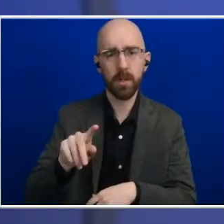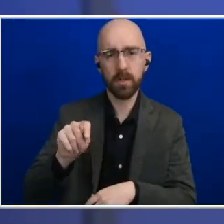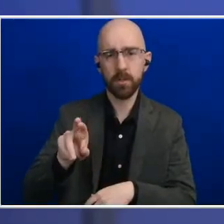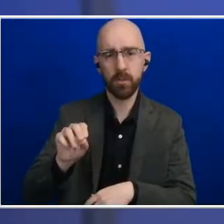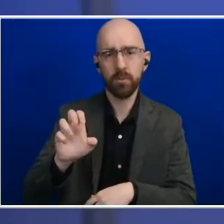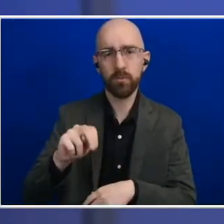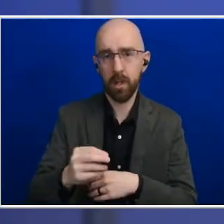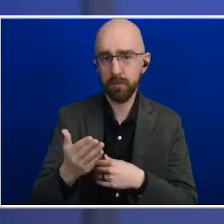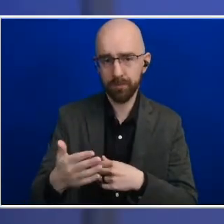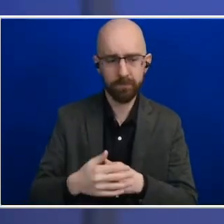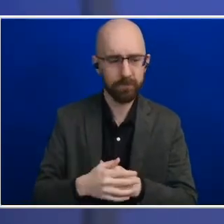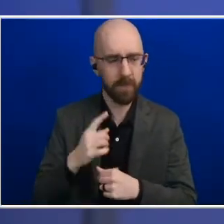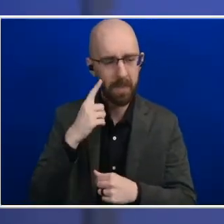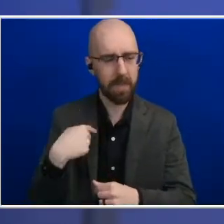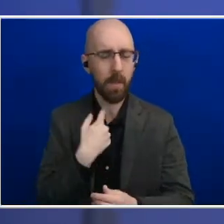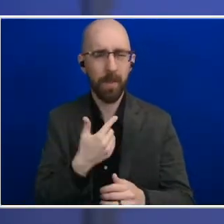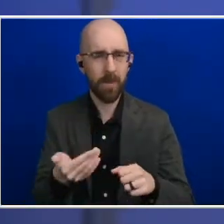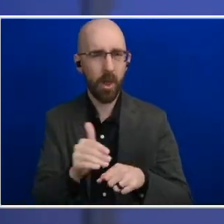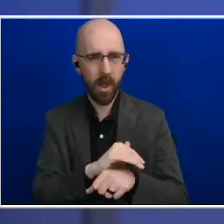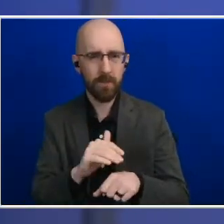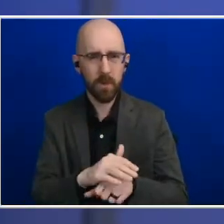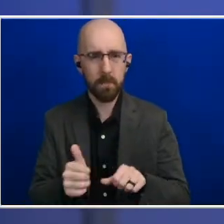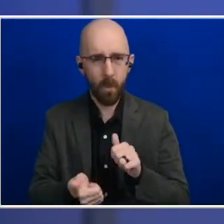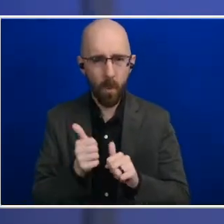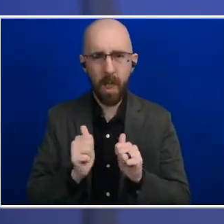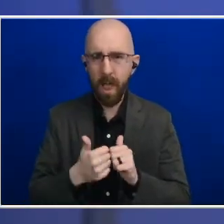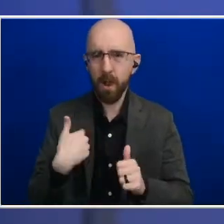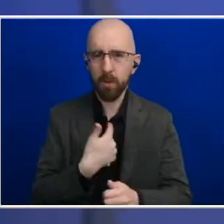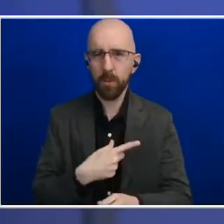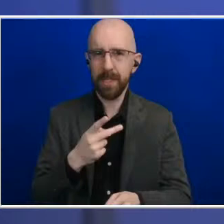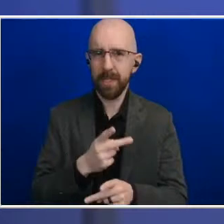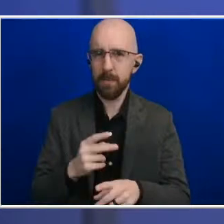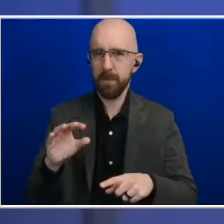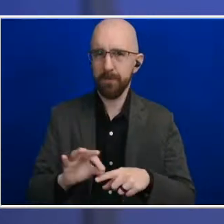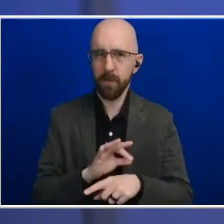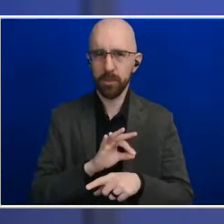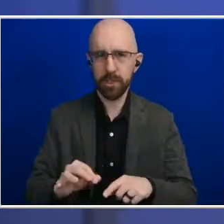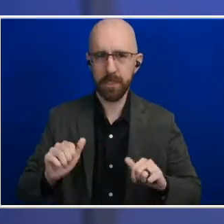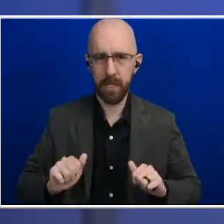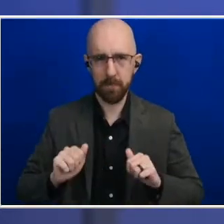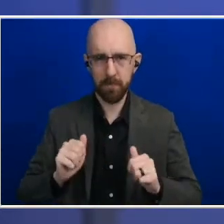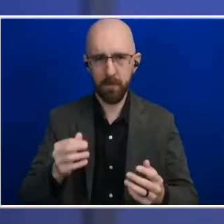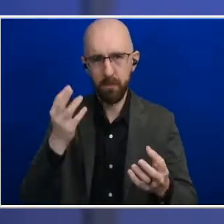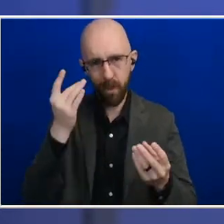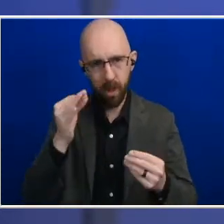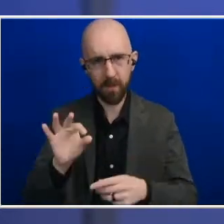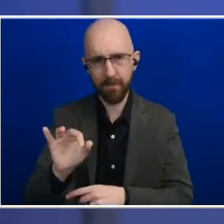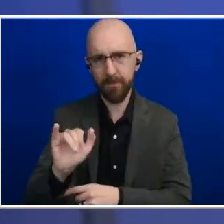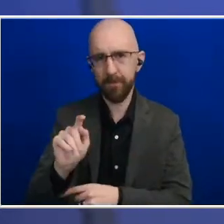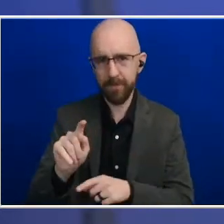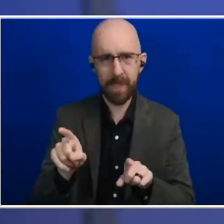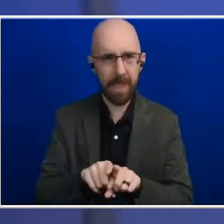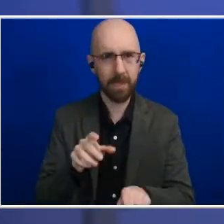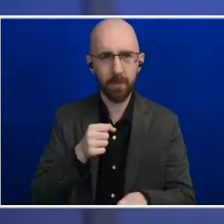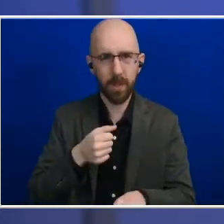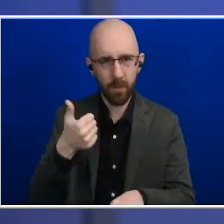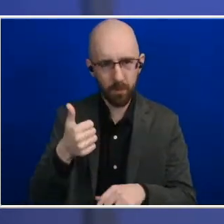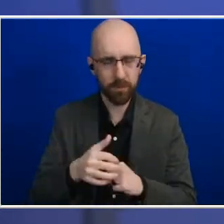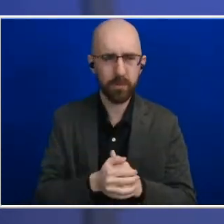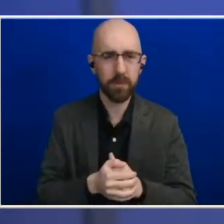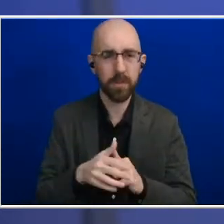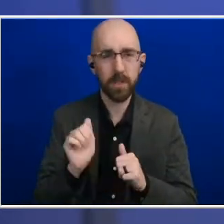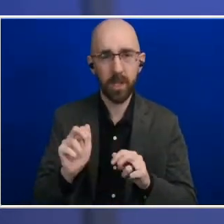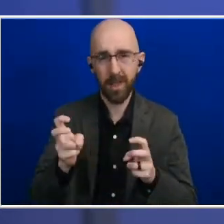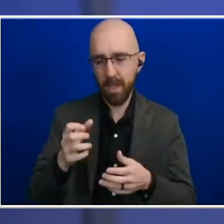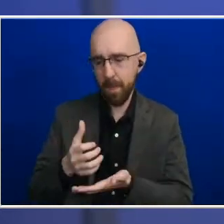the bases when it comes to how do we stay functionally capable and cognitively fit as we get older. If you could bottle exercise and put it